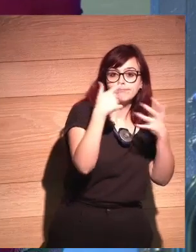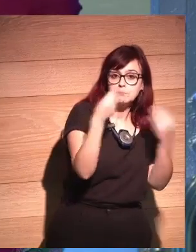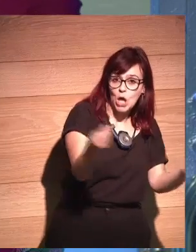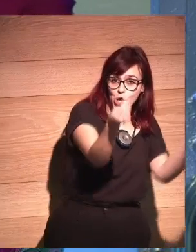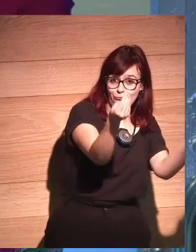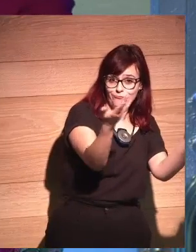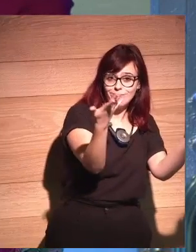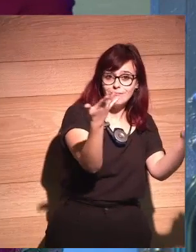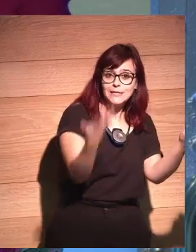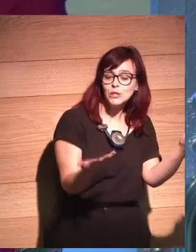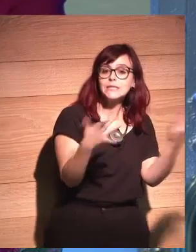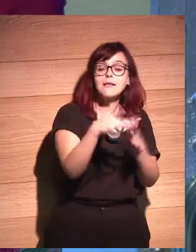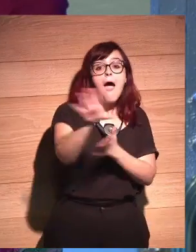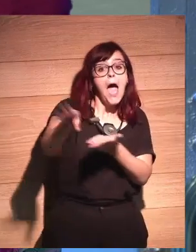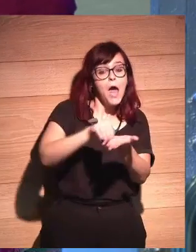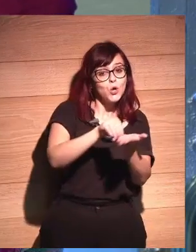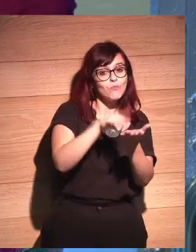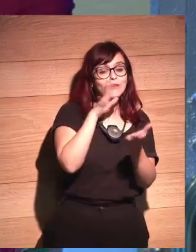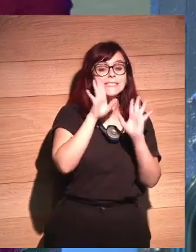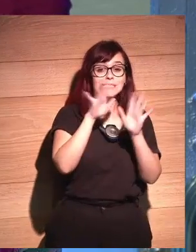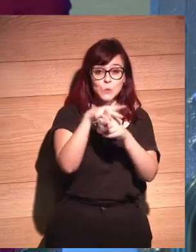we probably won't have an impact. But